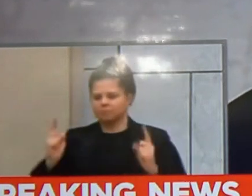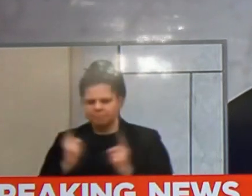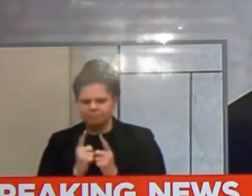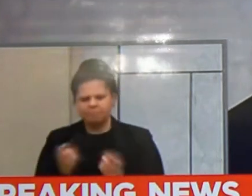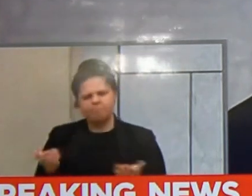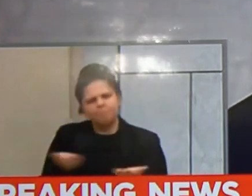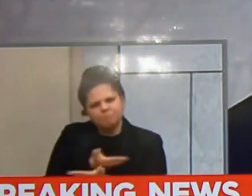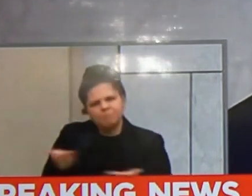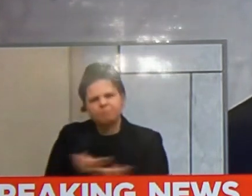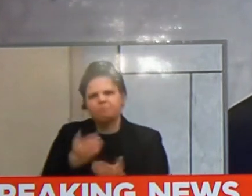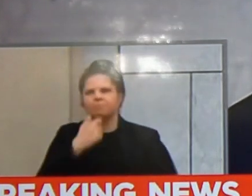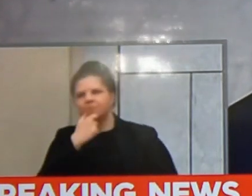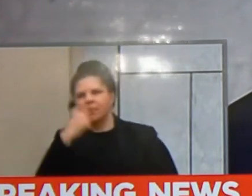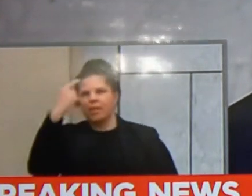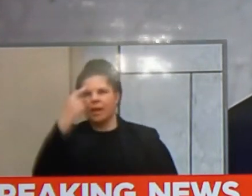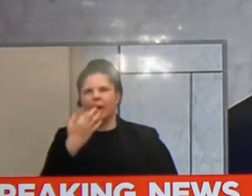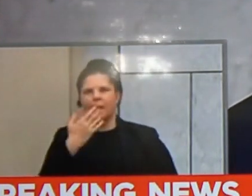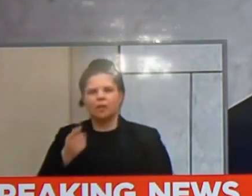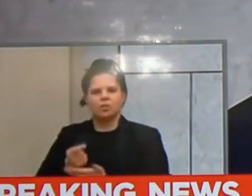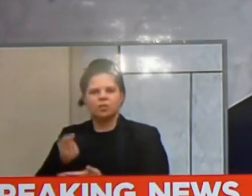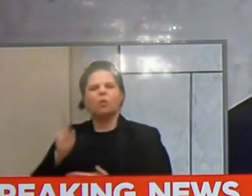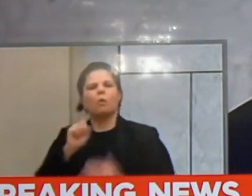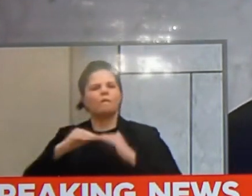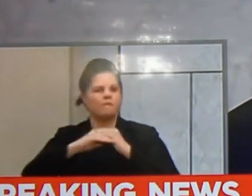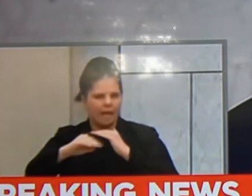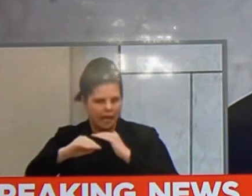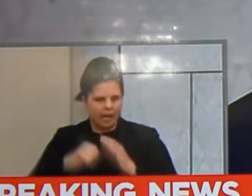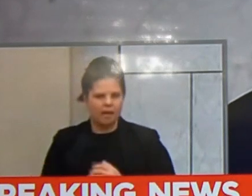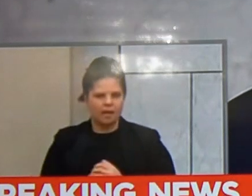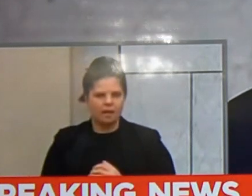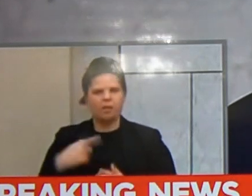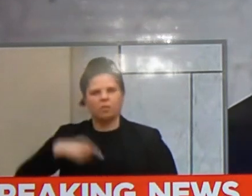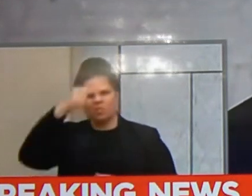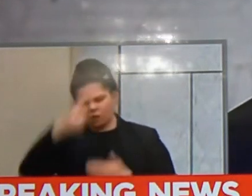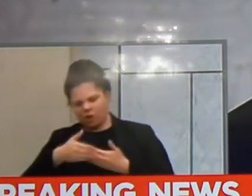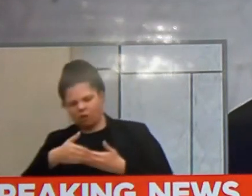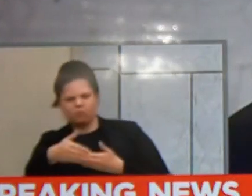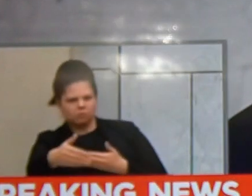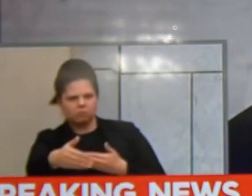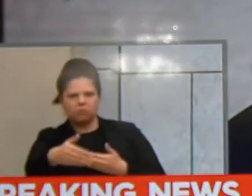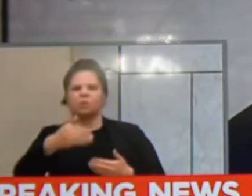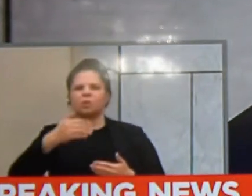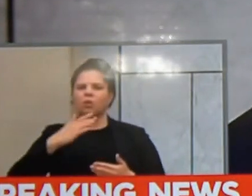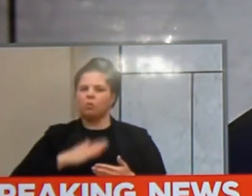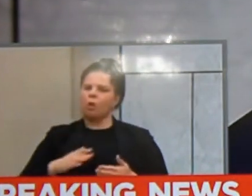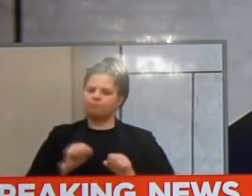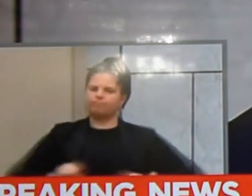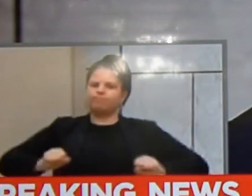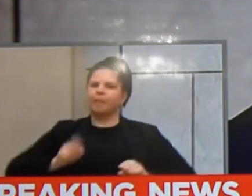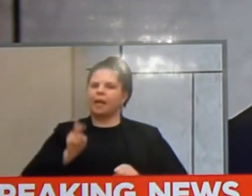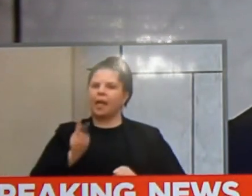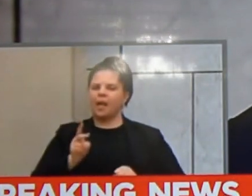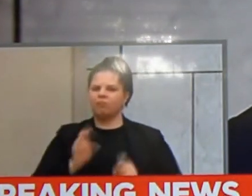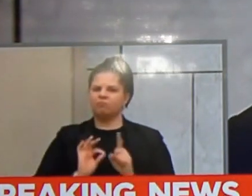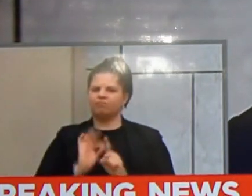issues out between them so they can have an arrangement which enables them to get through this period and to get to the other side. The banks